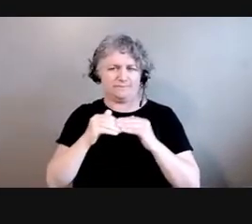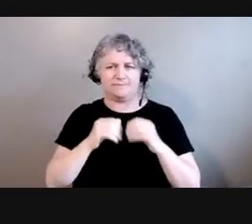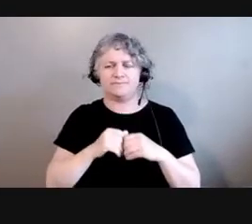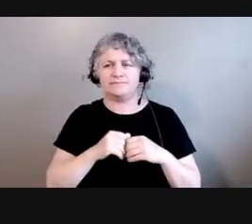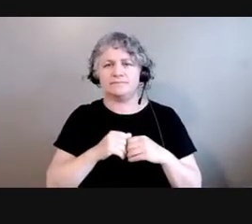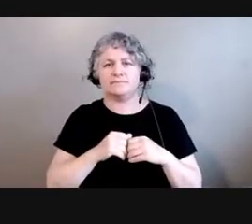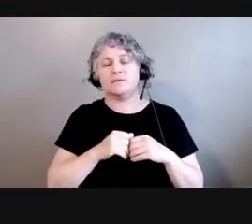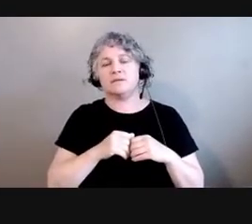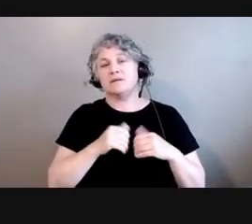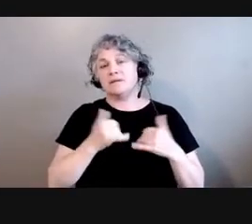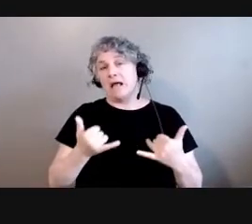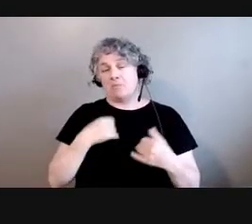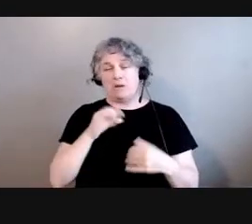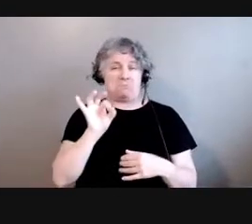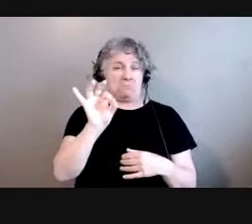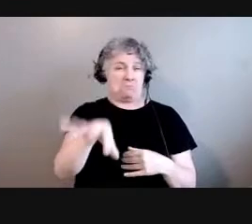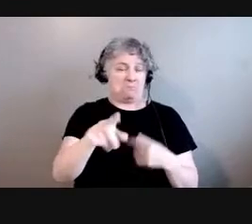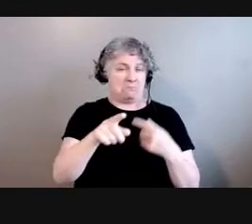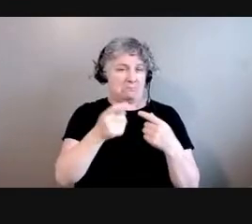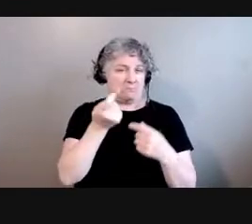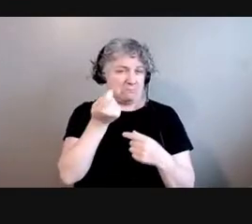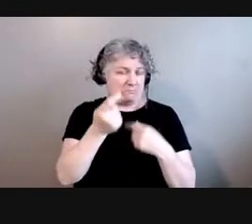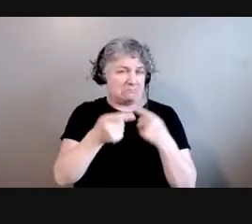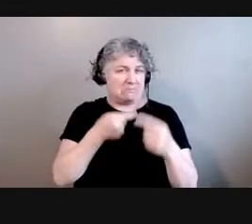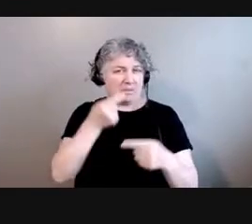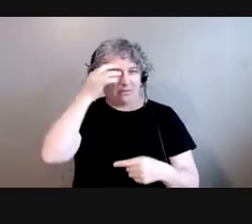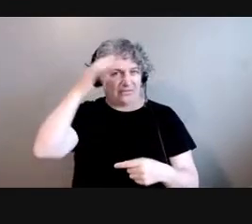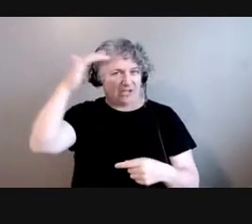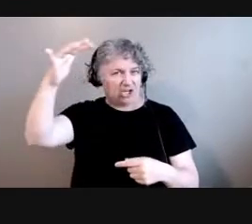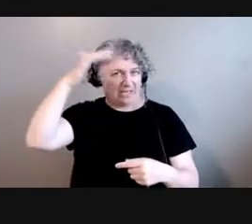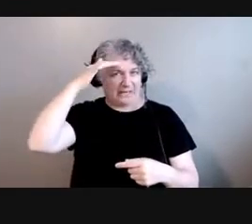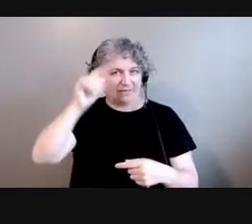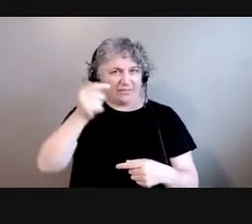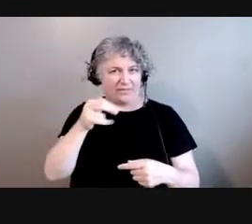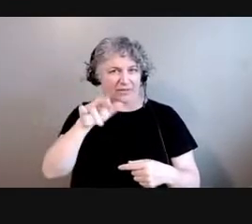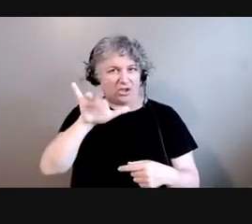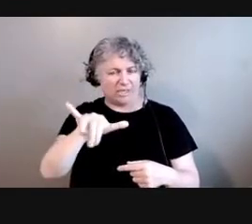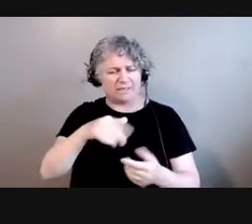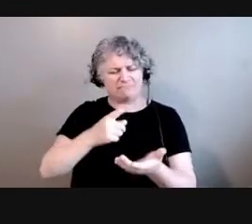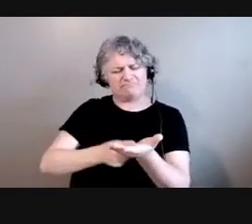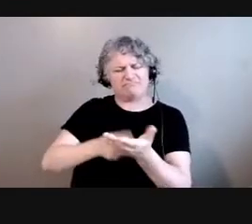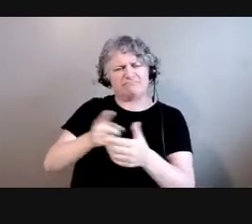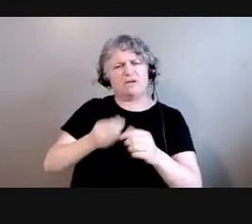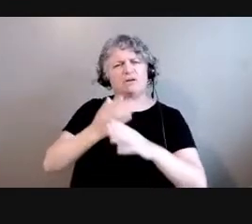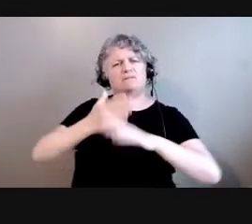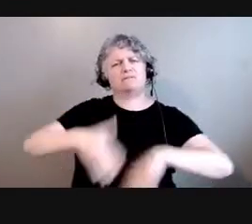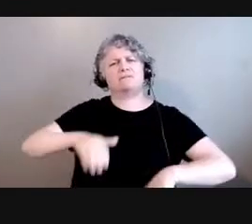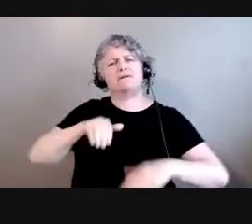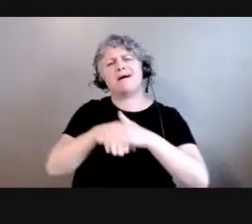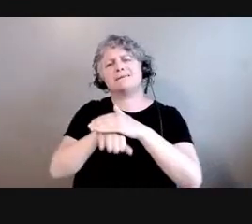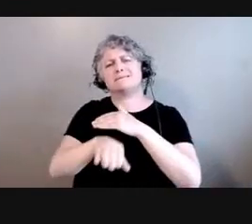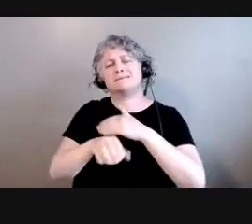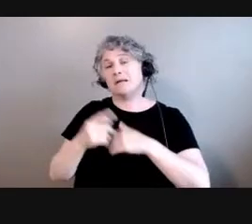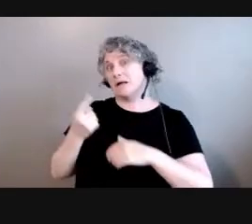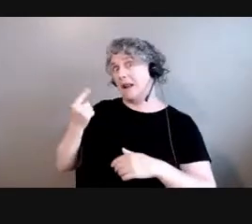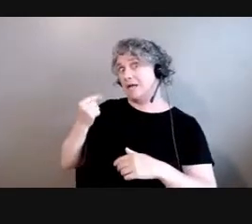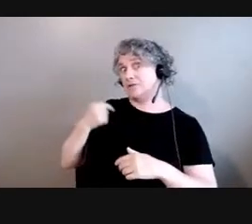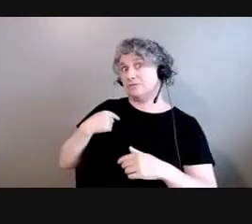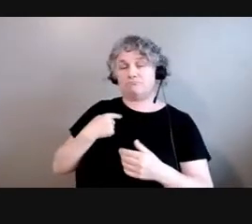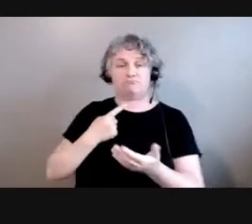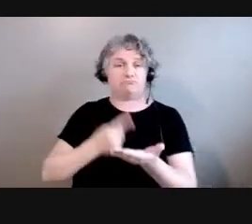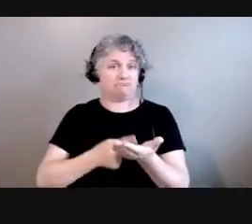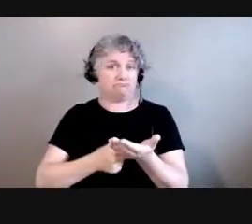for a moment and speak to you about how we think about accessibility. For those of you who listened to my talk last year, you'll